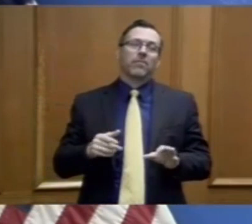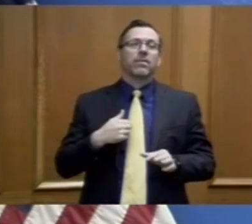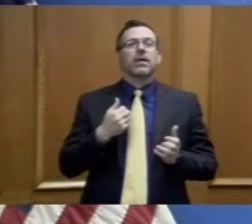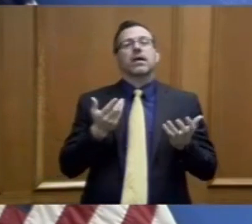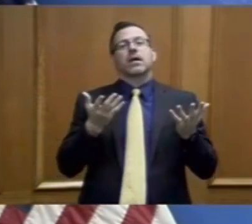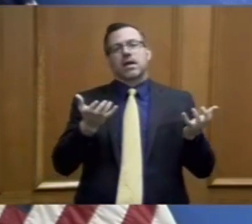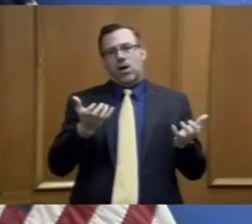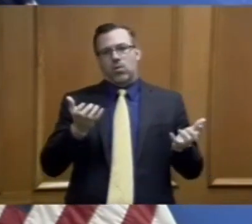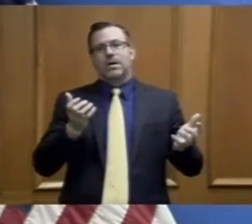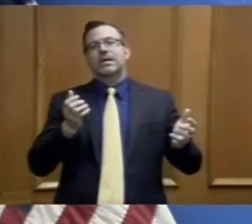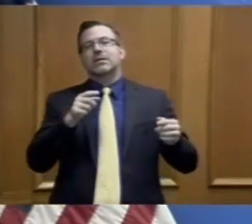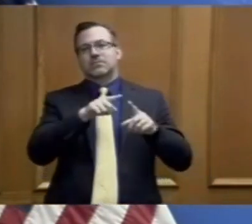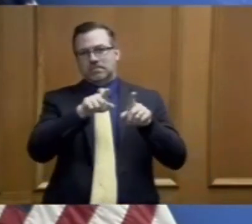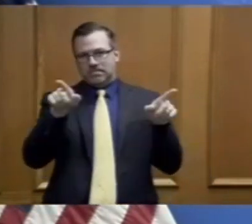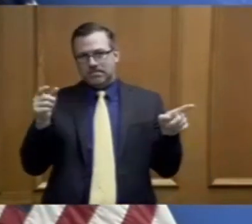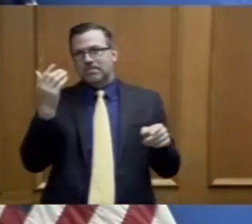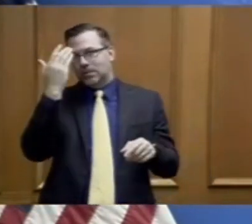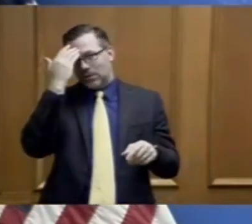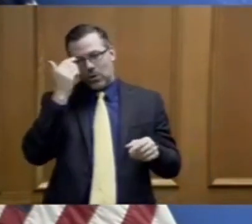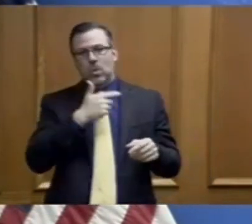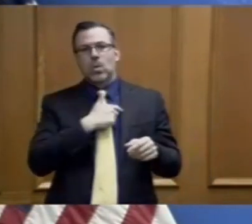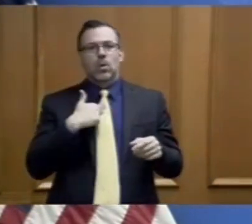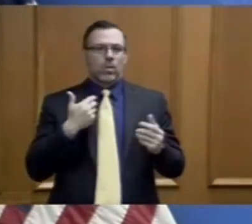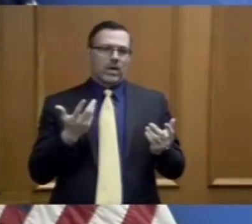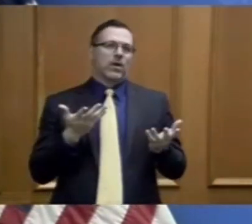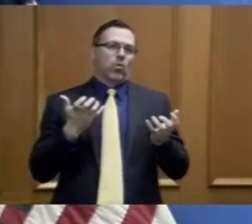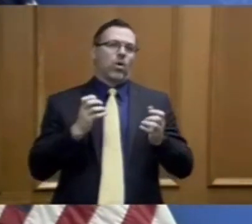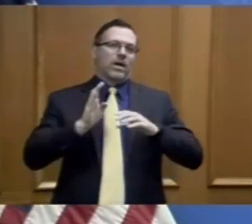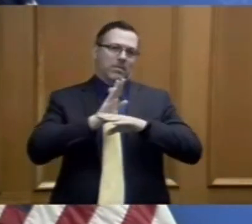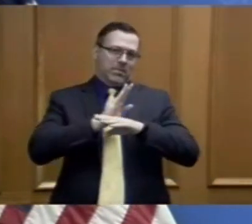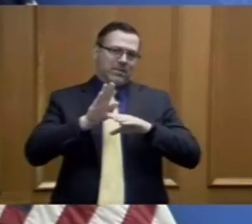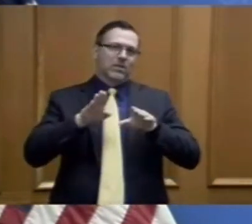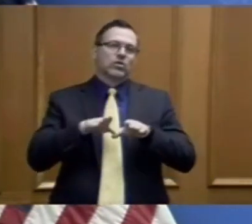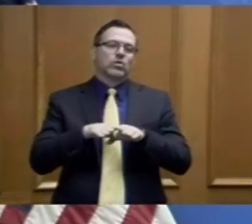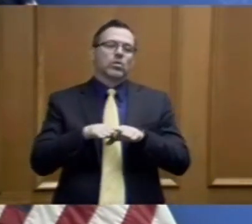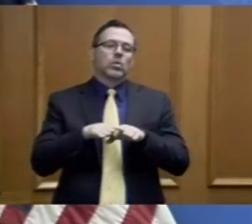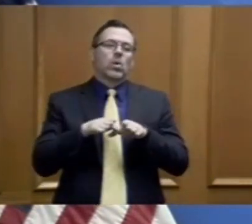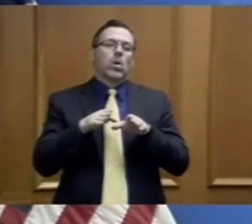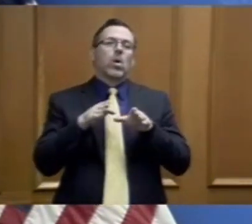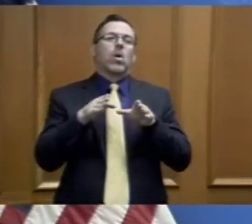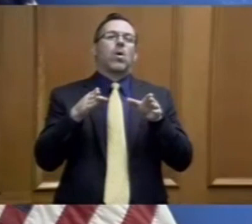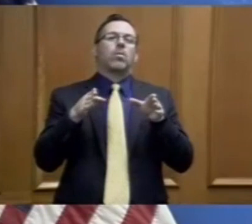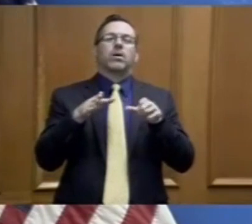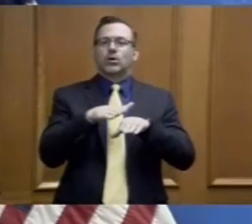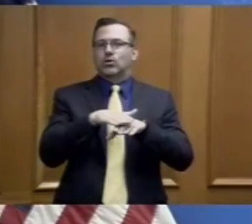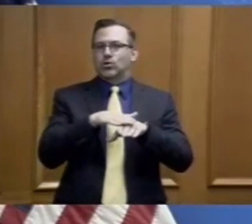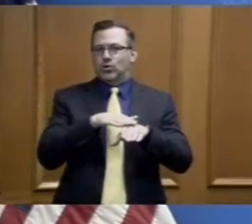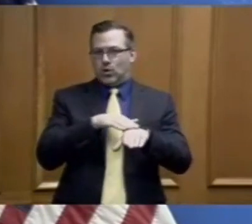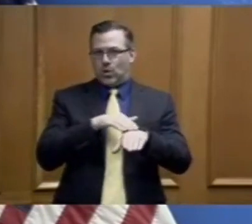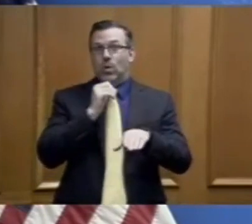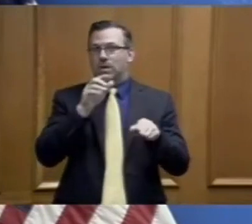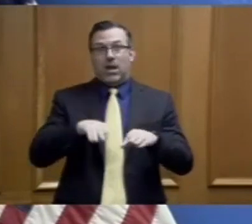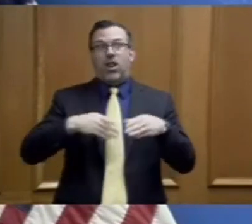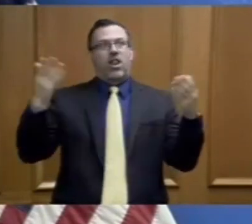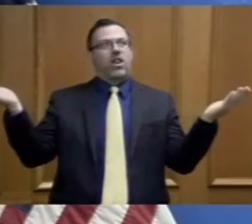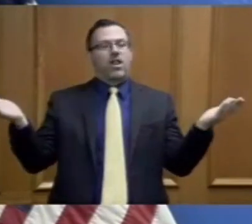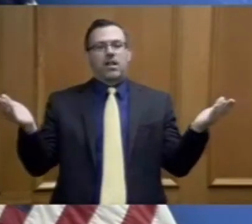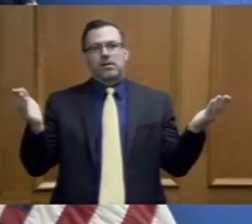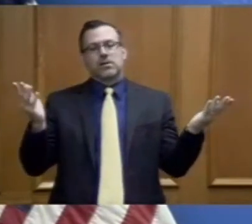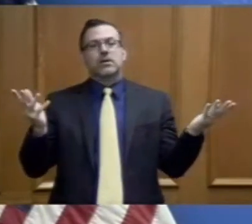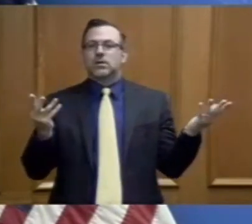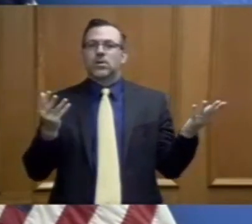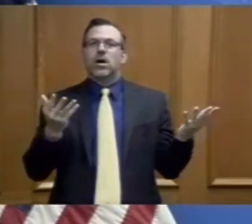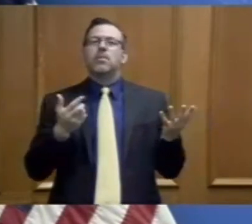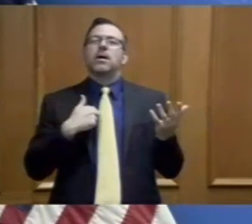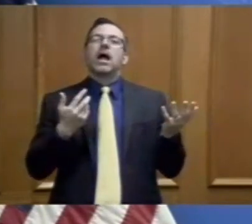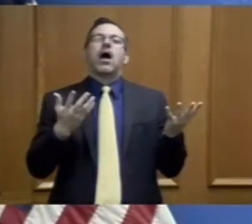that we want our economy to open up in a slow, measured, stepped approach. I want Tennesseans to have the